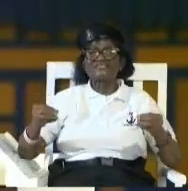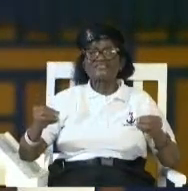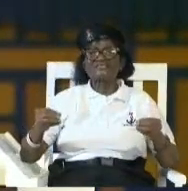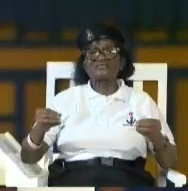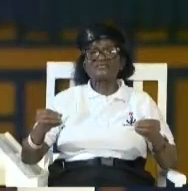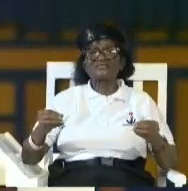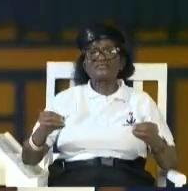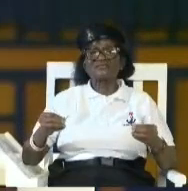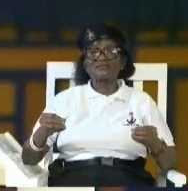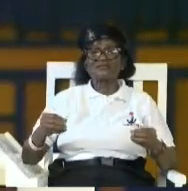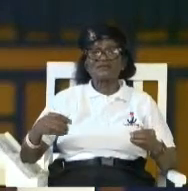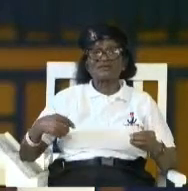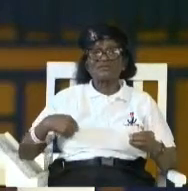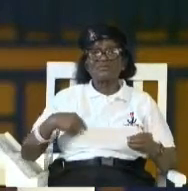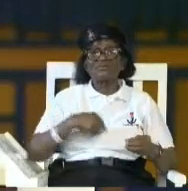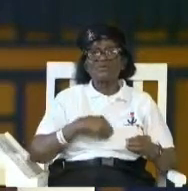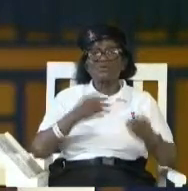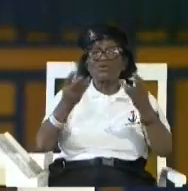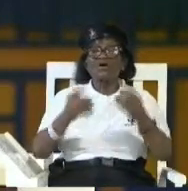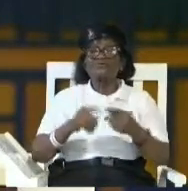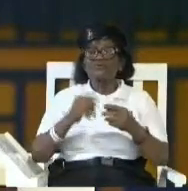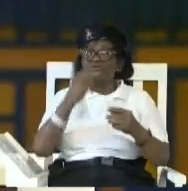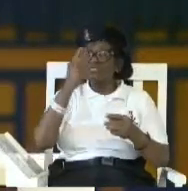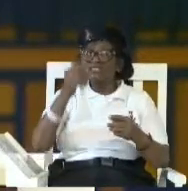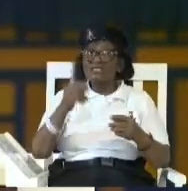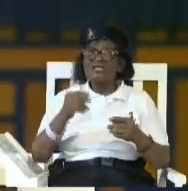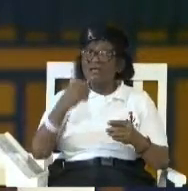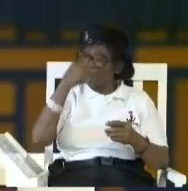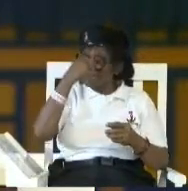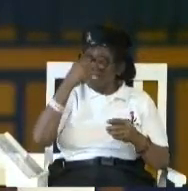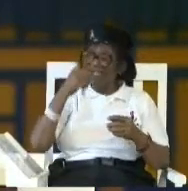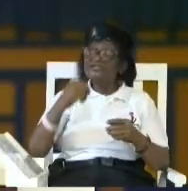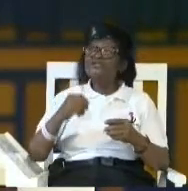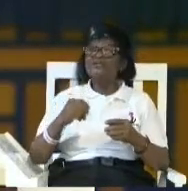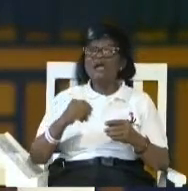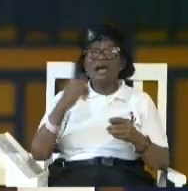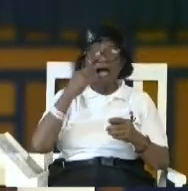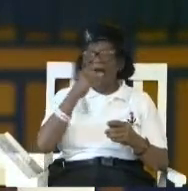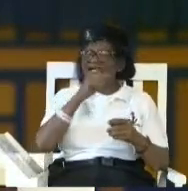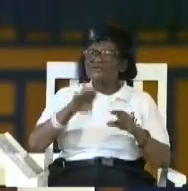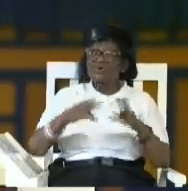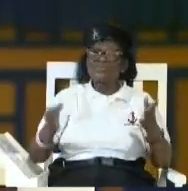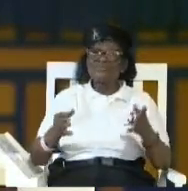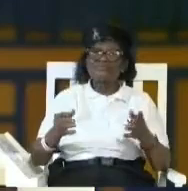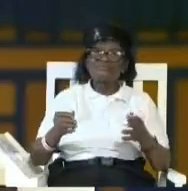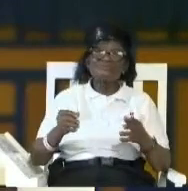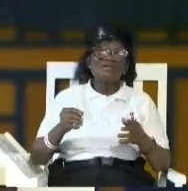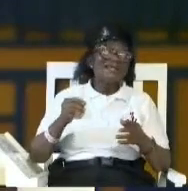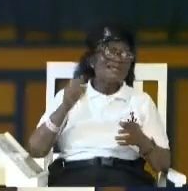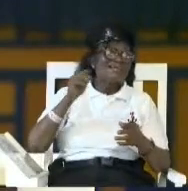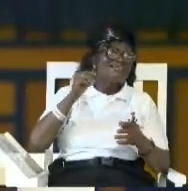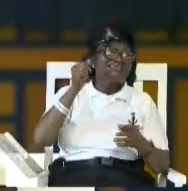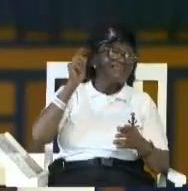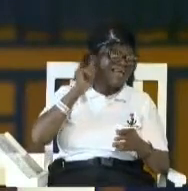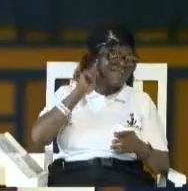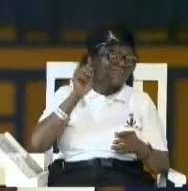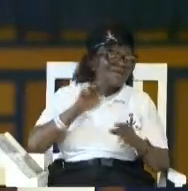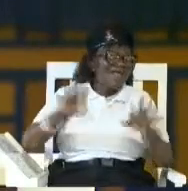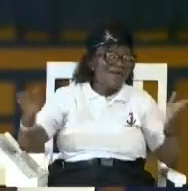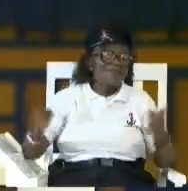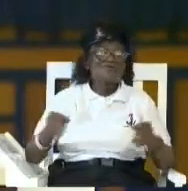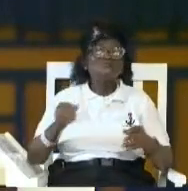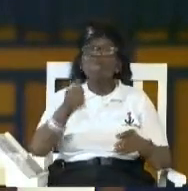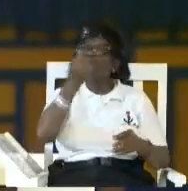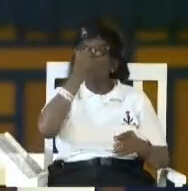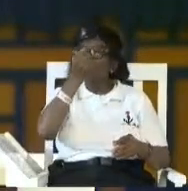I want to see blind eyes open, deaf ears unstopped, dumb speak, lame